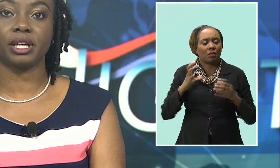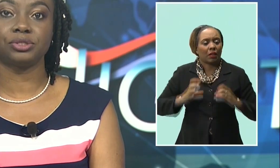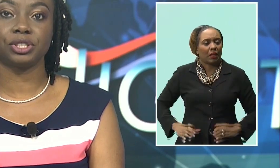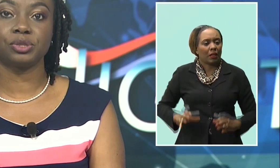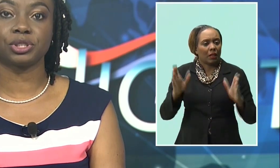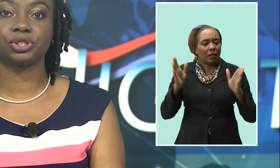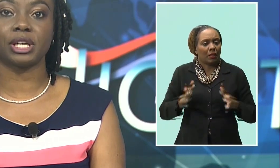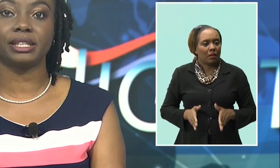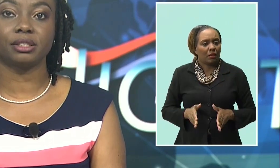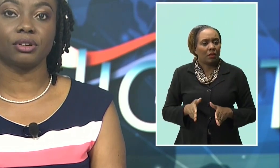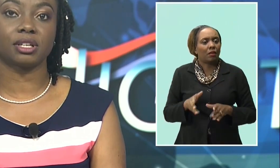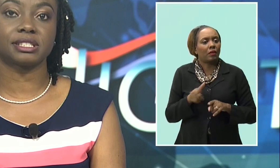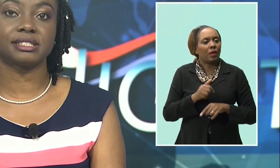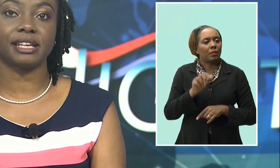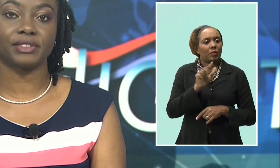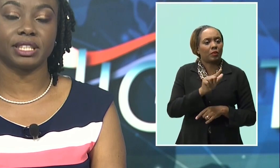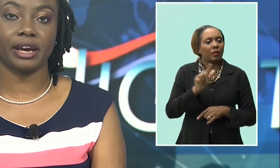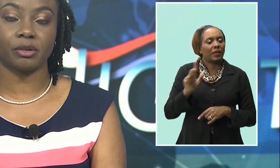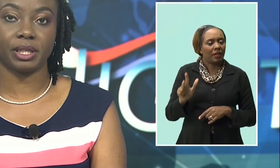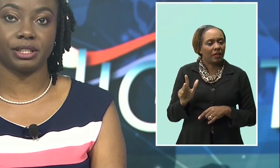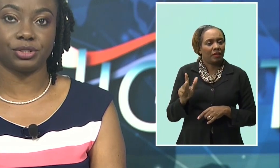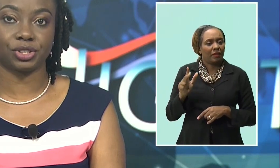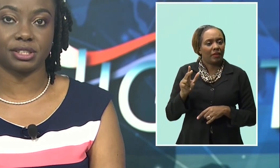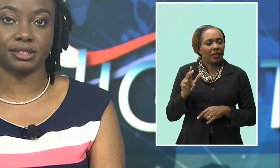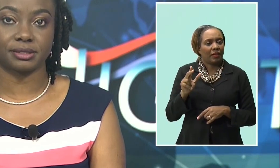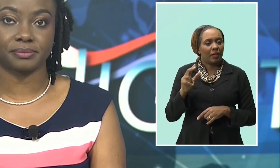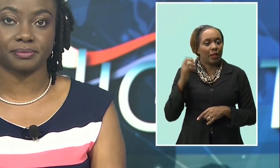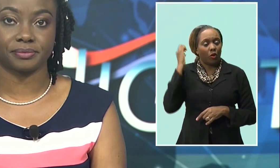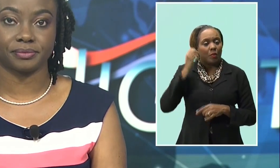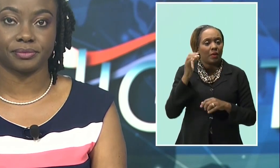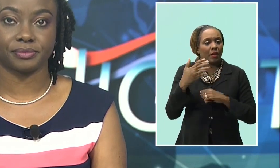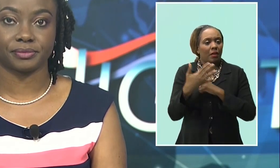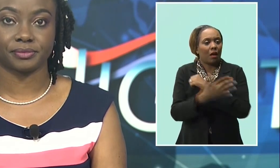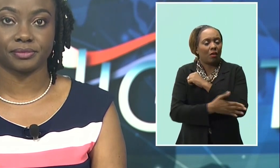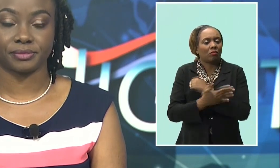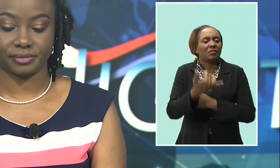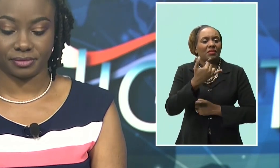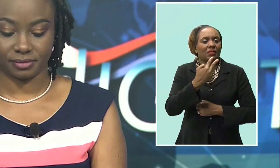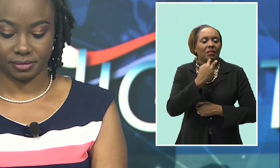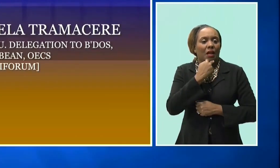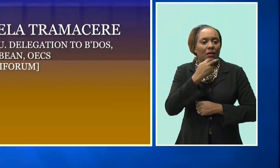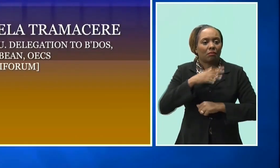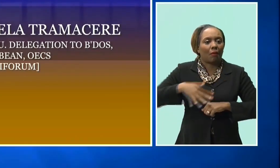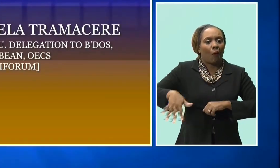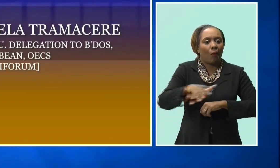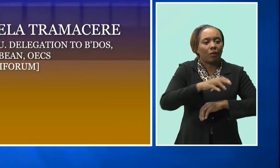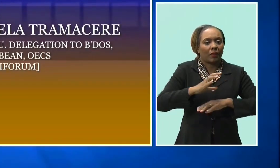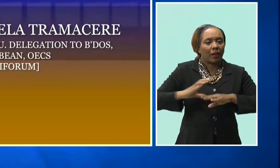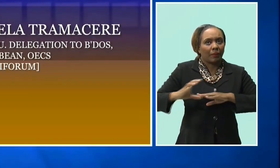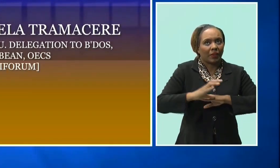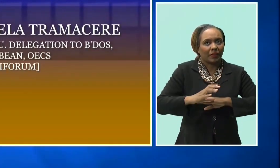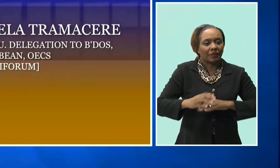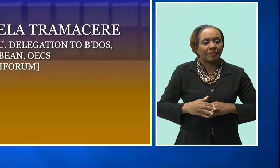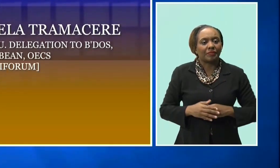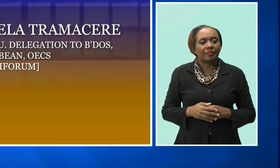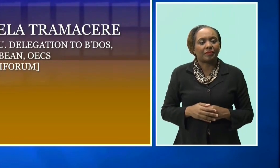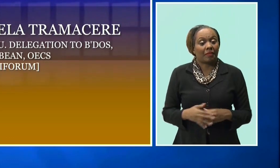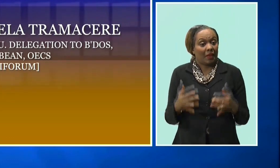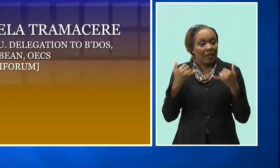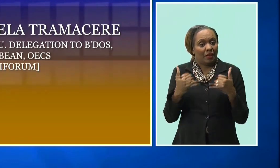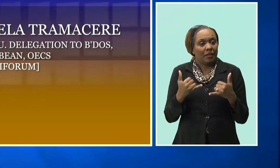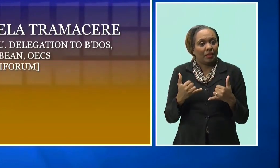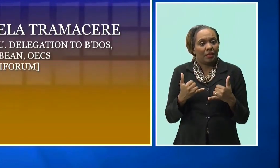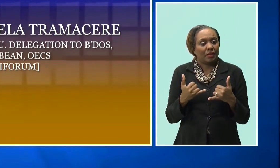EU countries were stranded across 7 Caribbean countries. The major flight today is